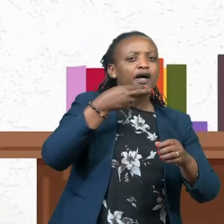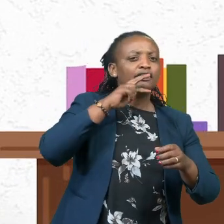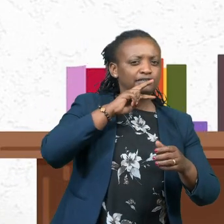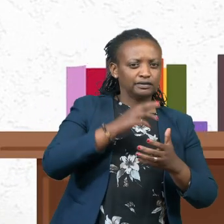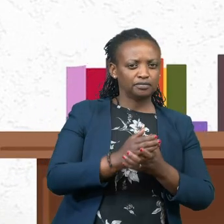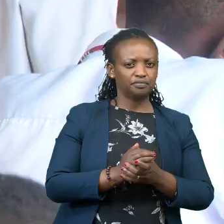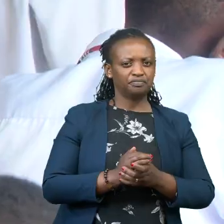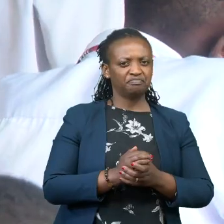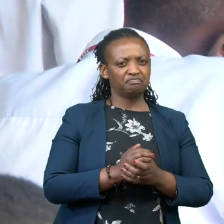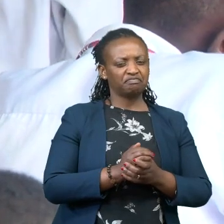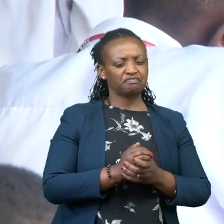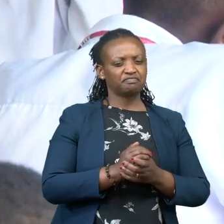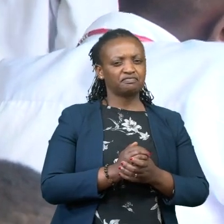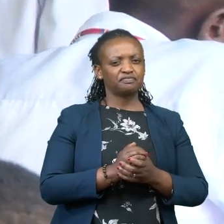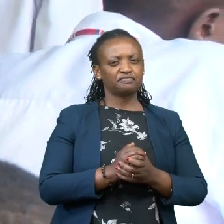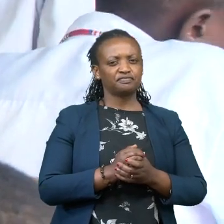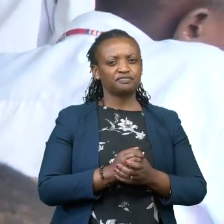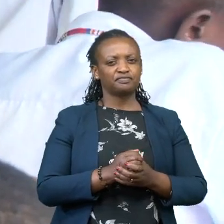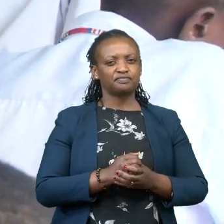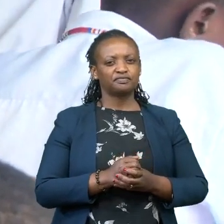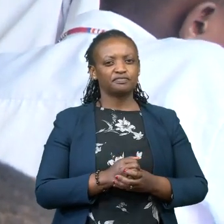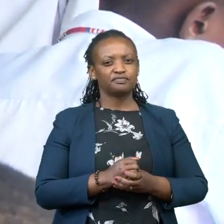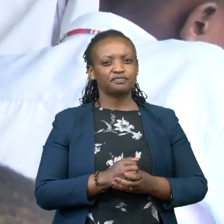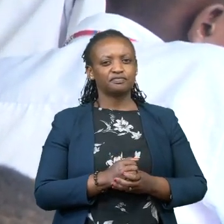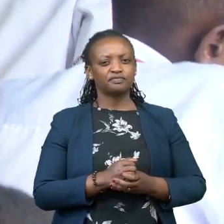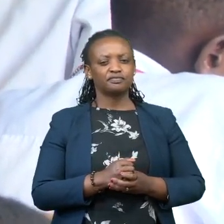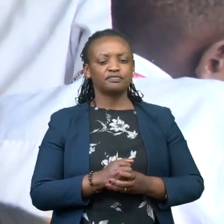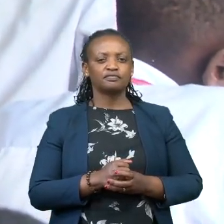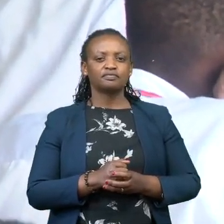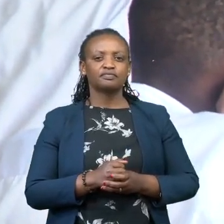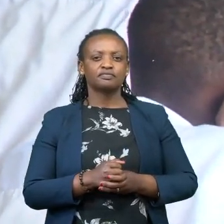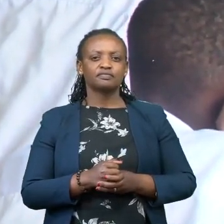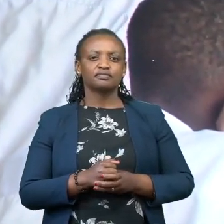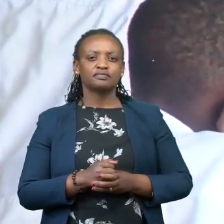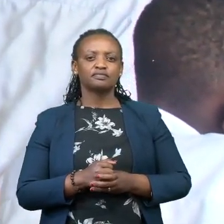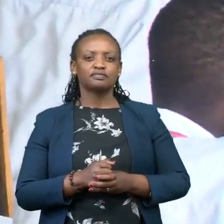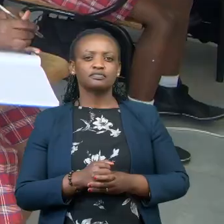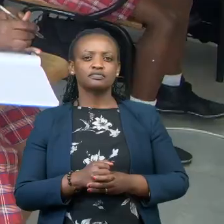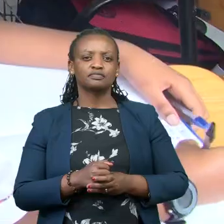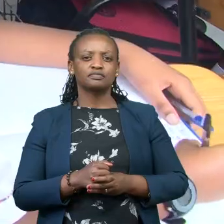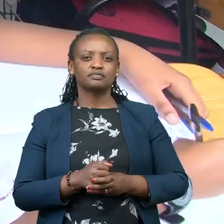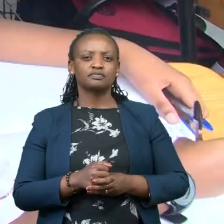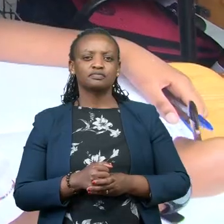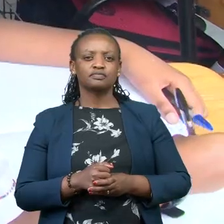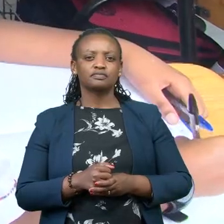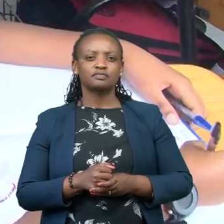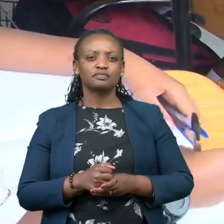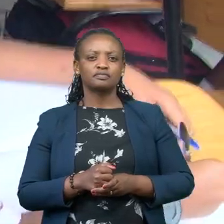That's good.